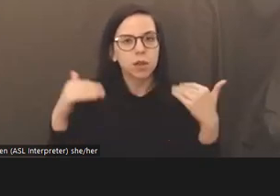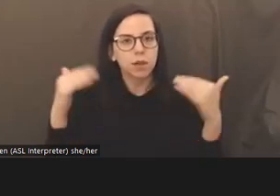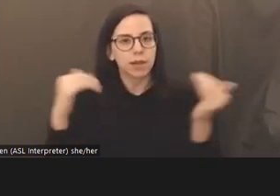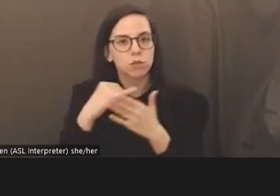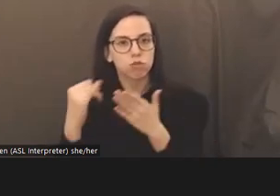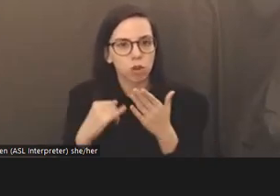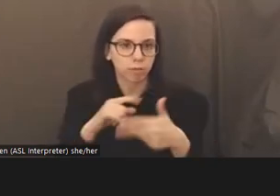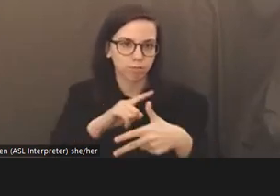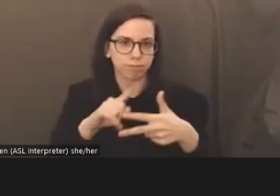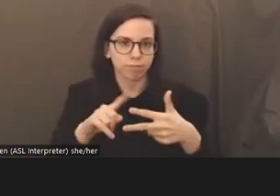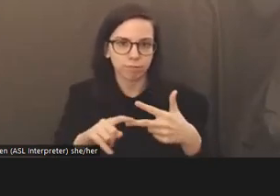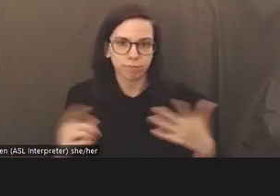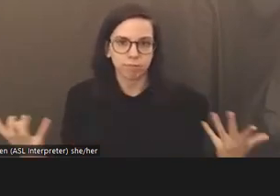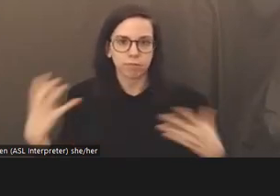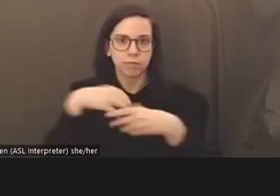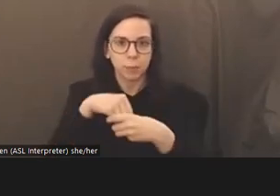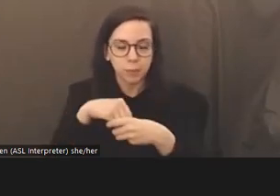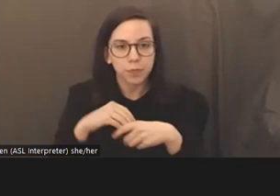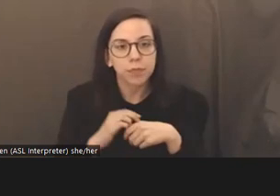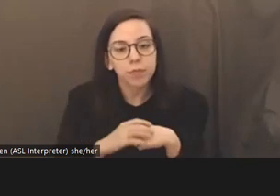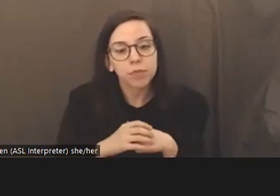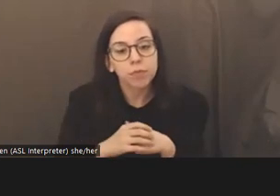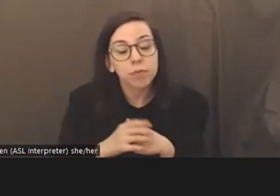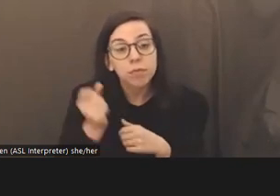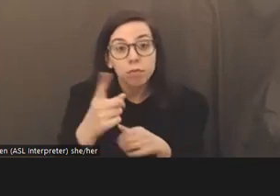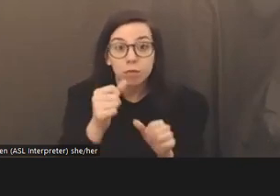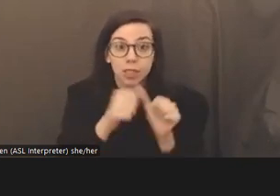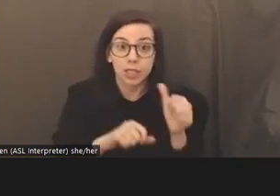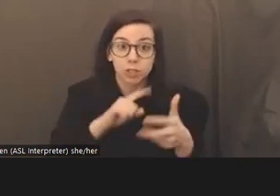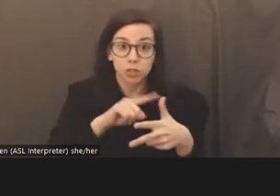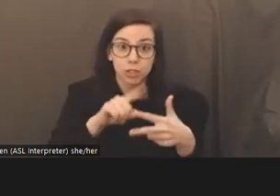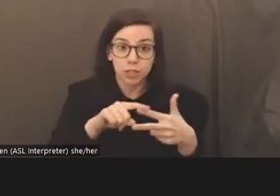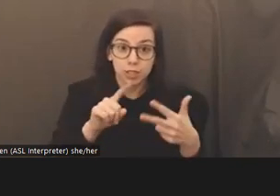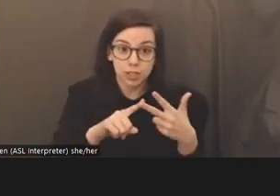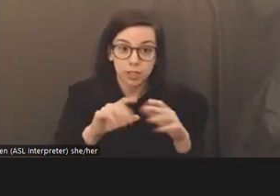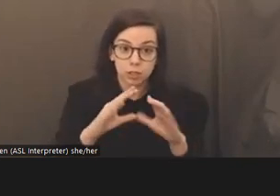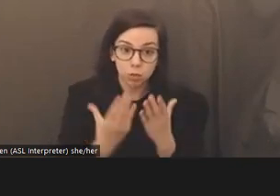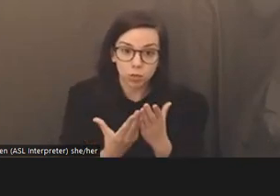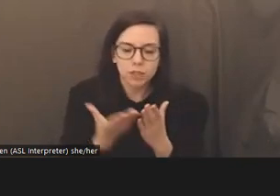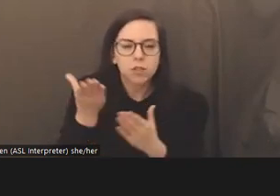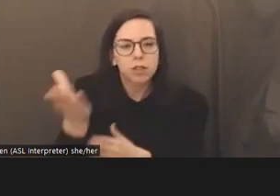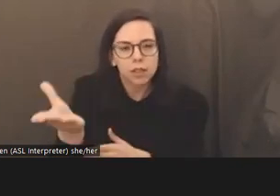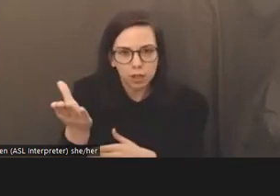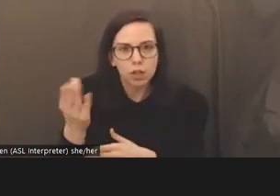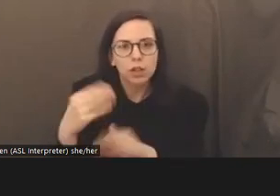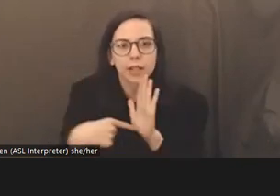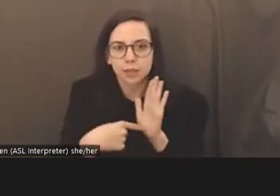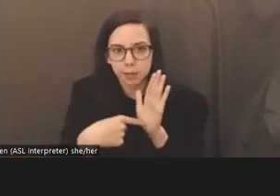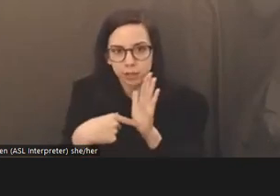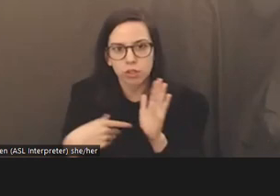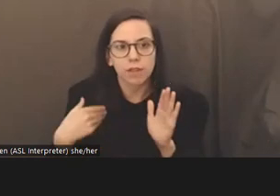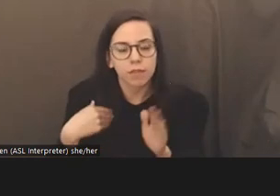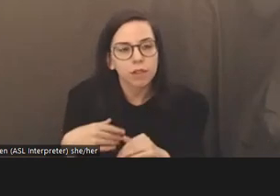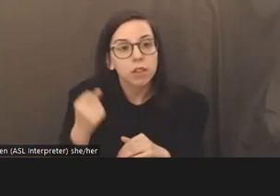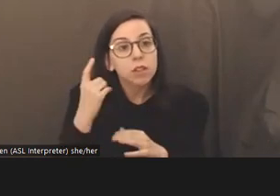section. So each of these courses have some representation in the exhibition. Some of them